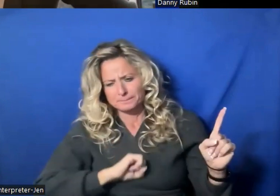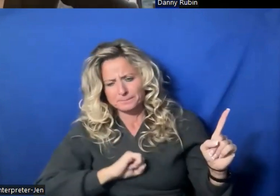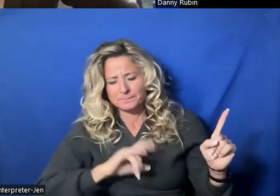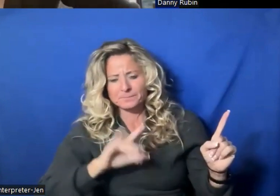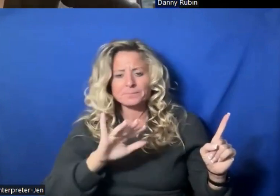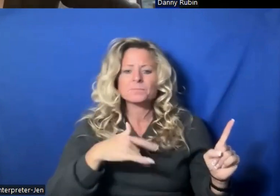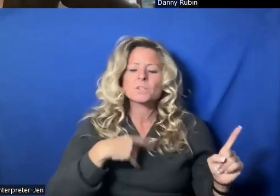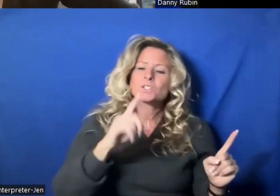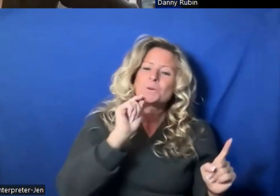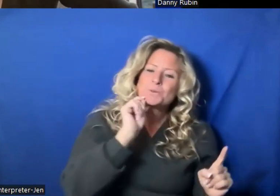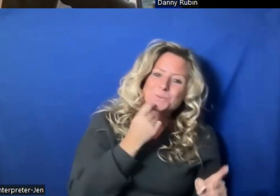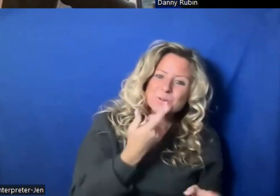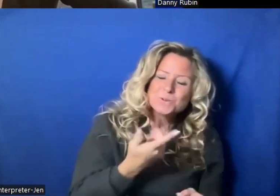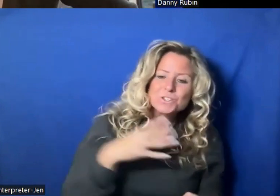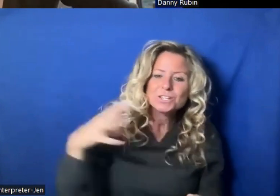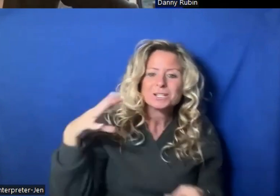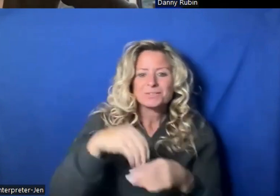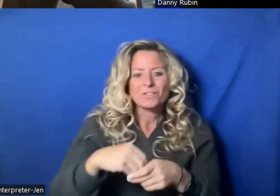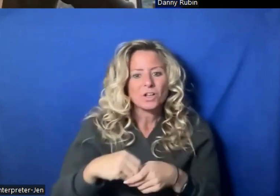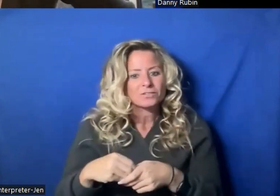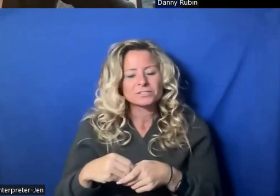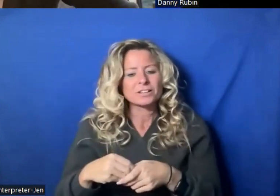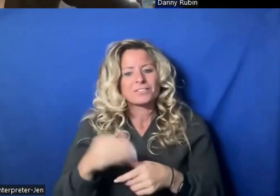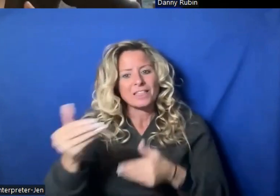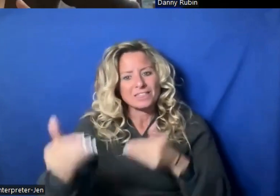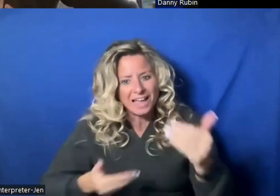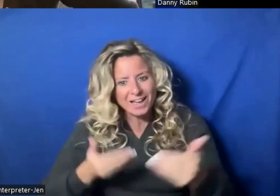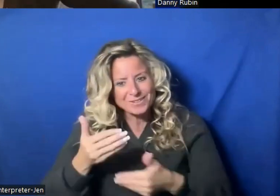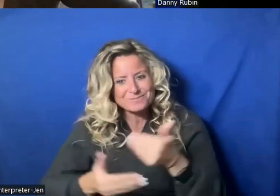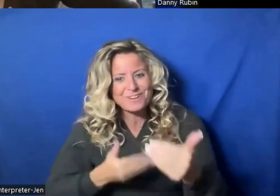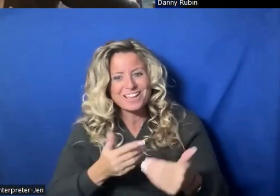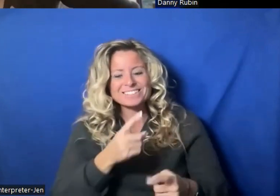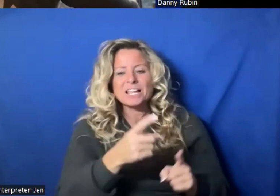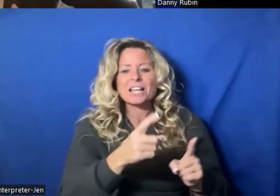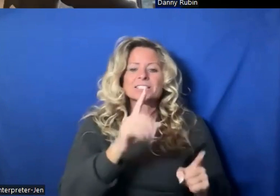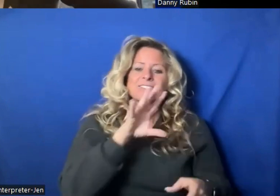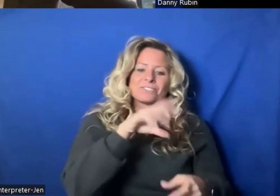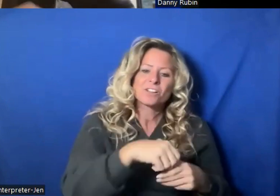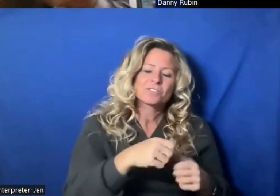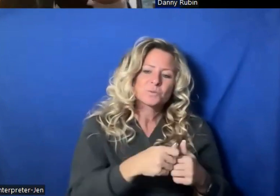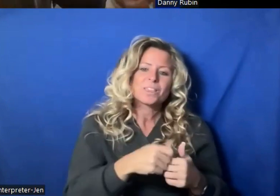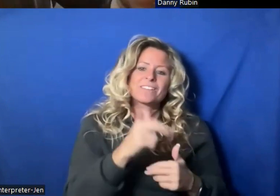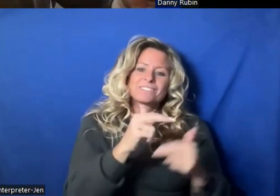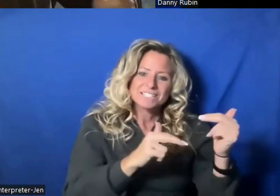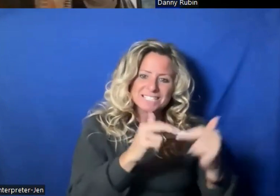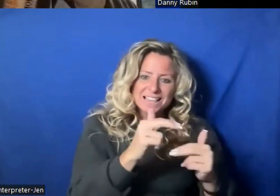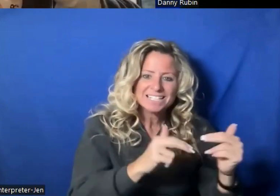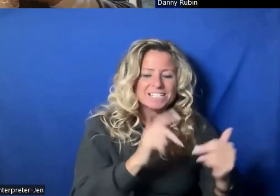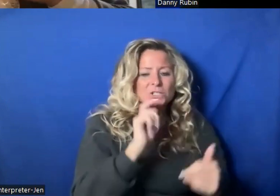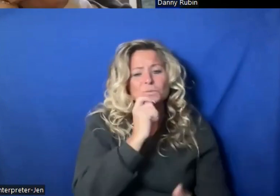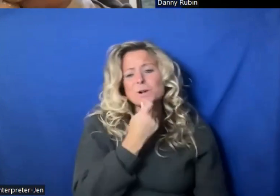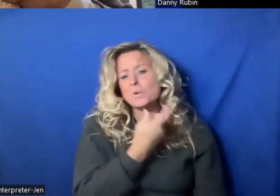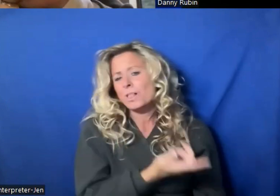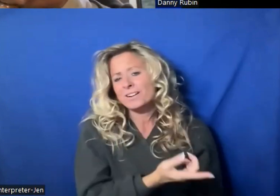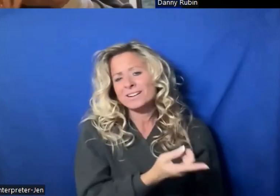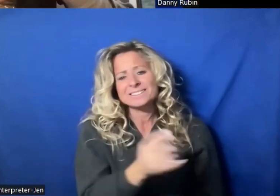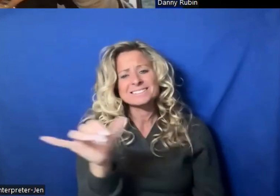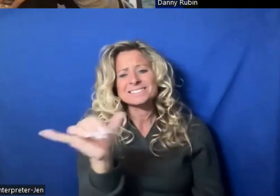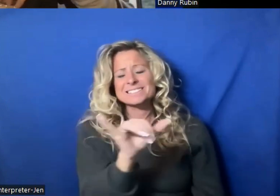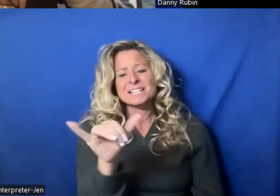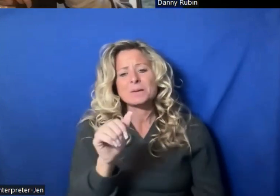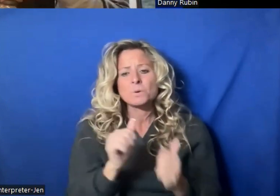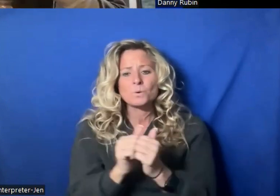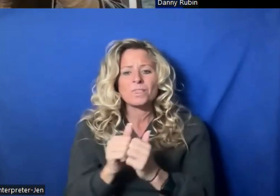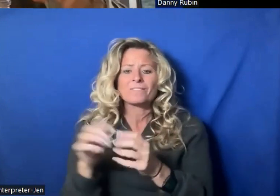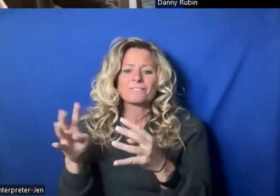So that was pretty cool. Like you get to be part of the hiring process, you get to be part of facilities. So that's pretty cool. And the same thing with football. We redid the